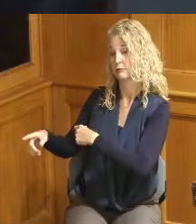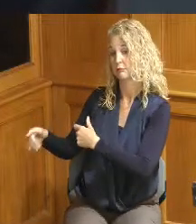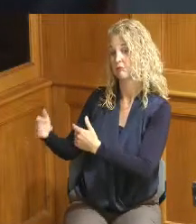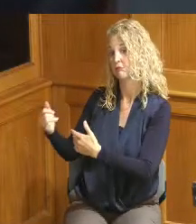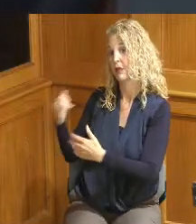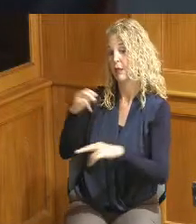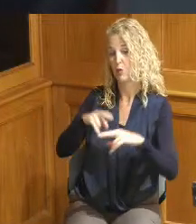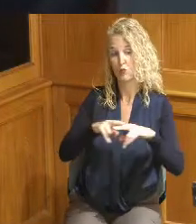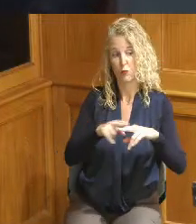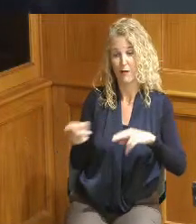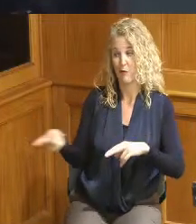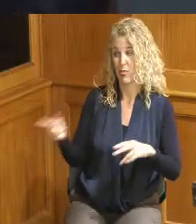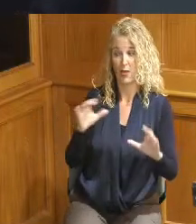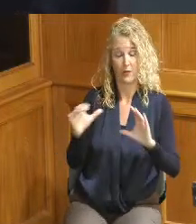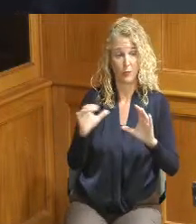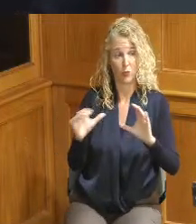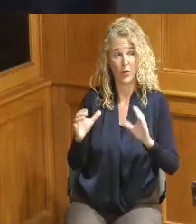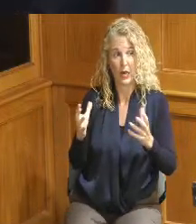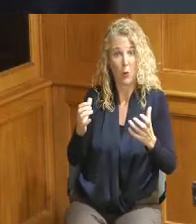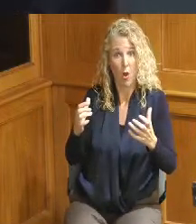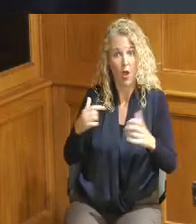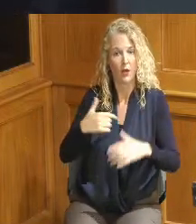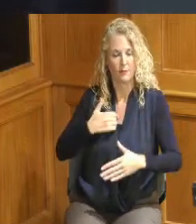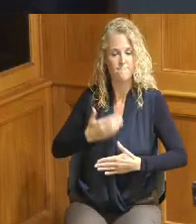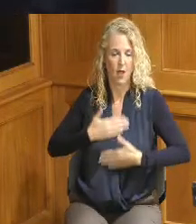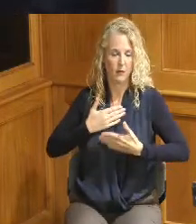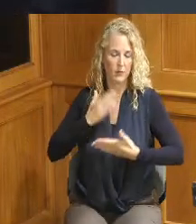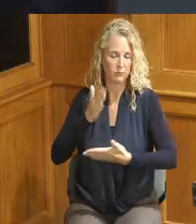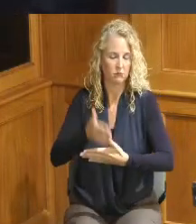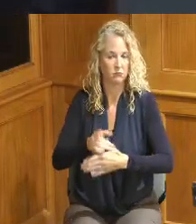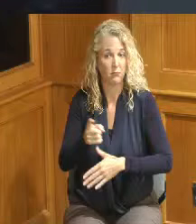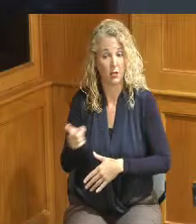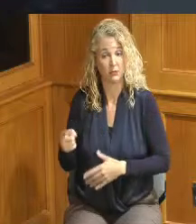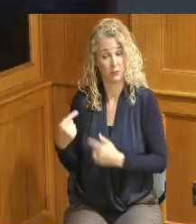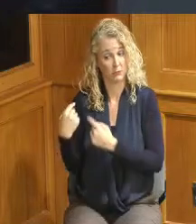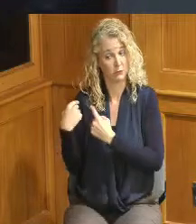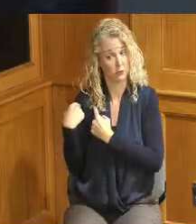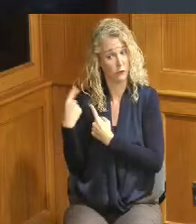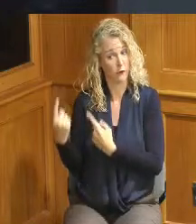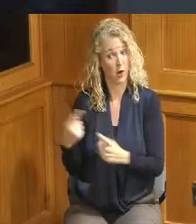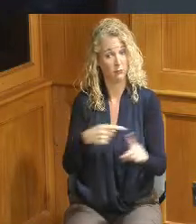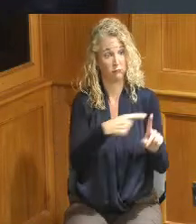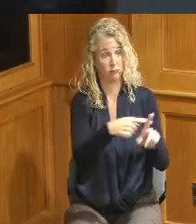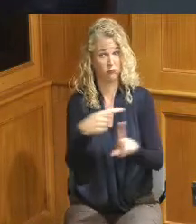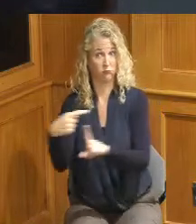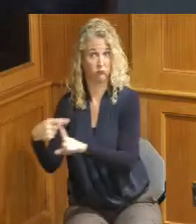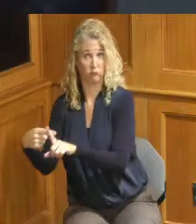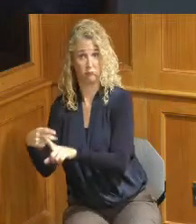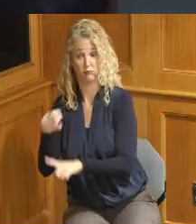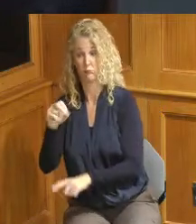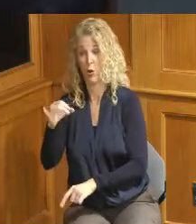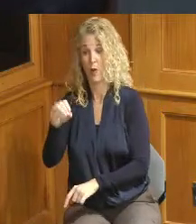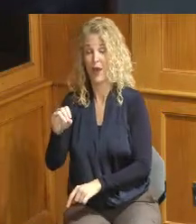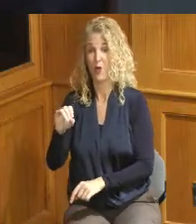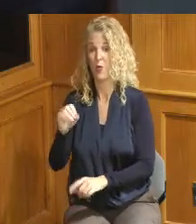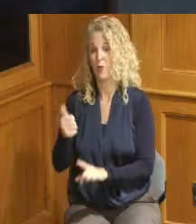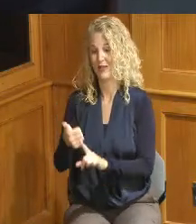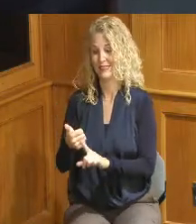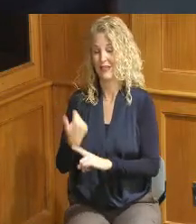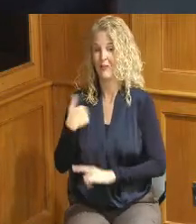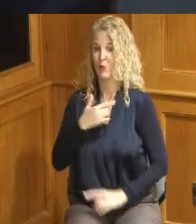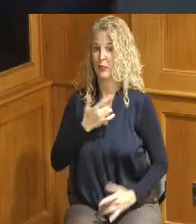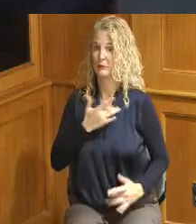to communicate with the railroad, and if they need help getting what they need. As you know, Ohio is very sensitive to this